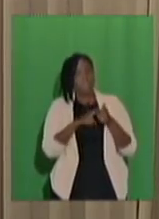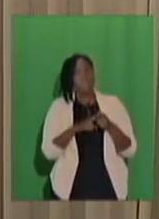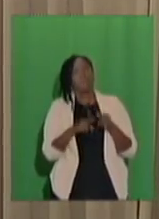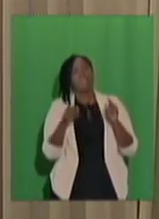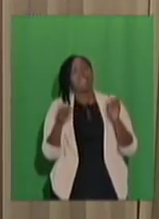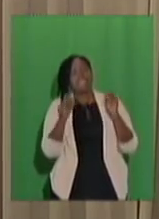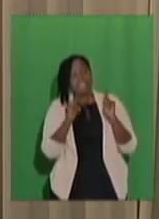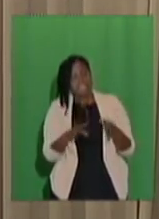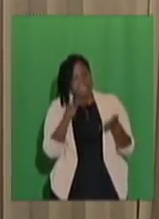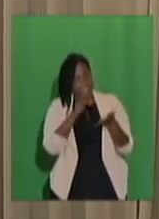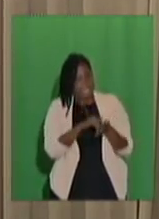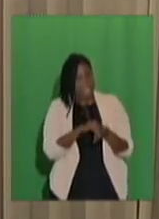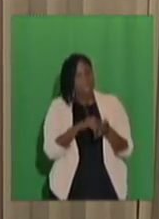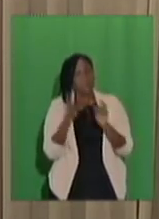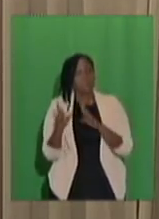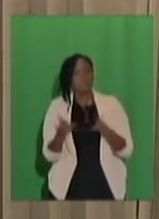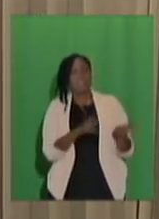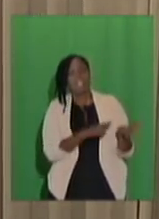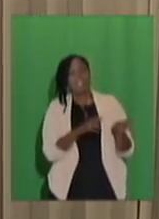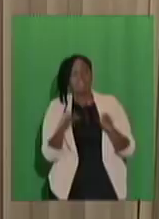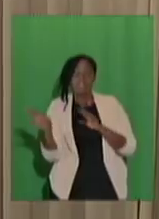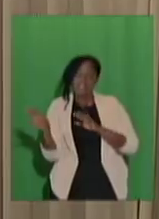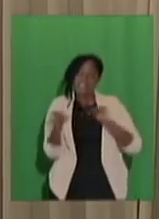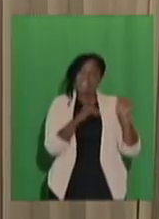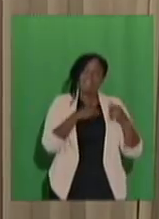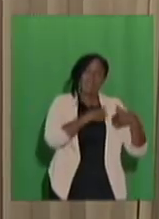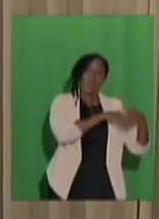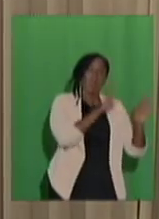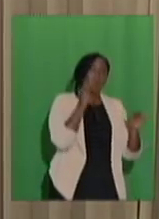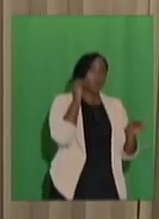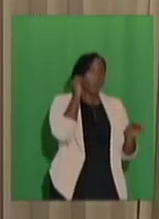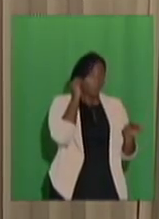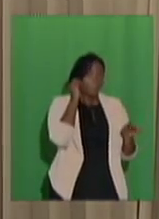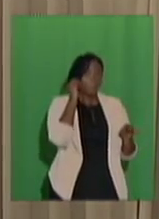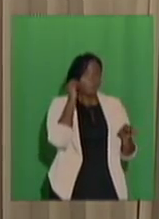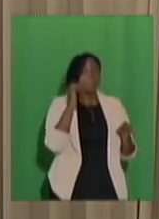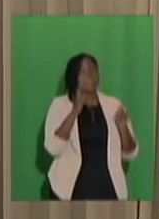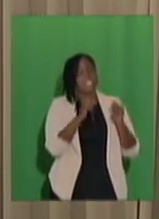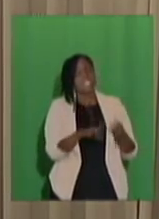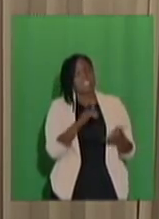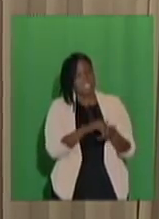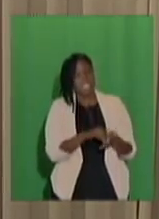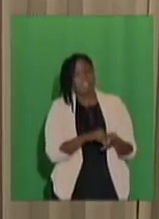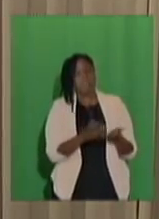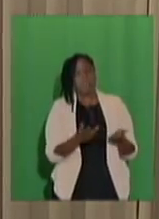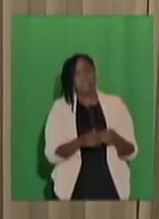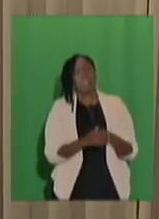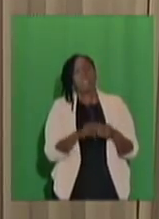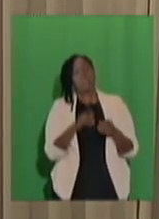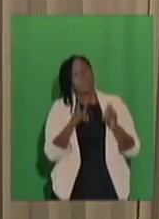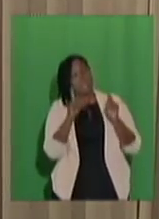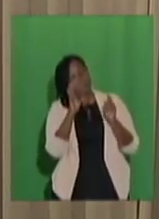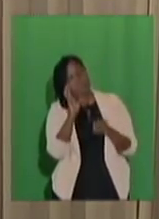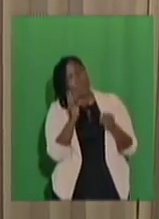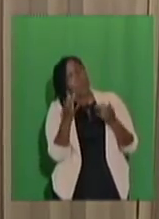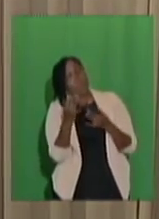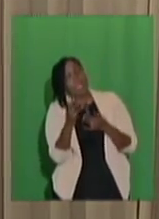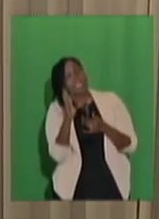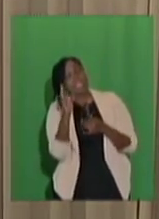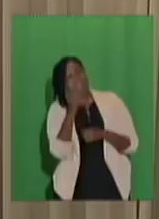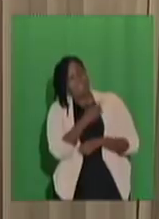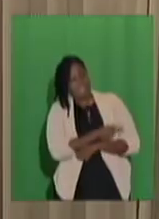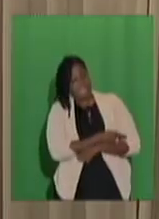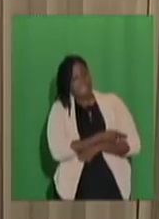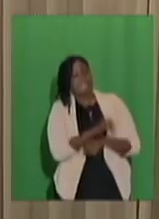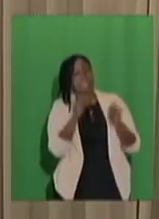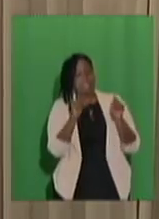discharge. So in terms of discharge, there's a criteria which I described before that we have to wait 7 days and then we test. So far, there